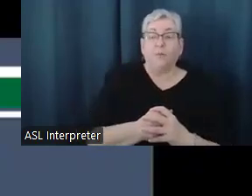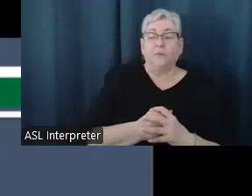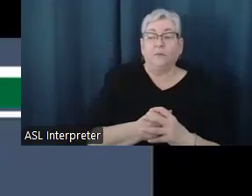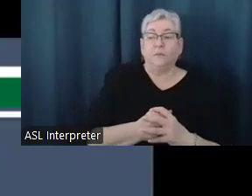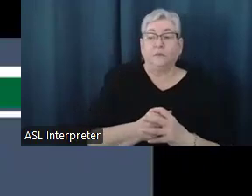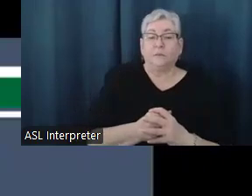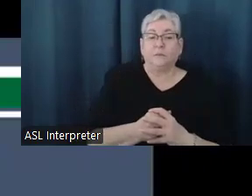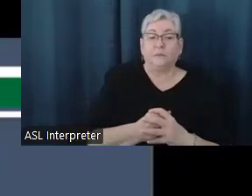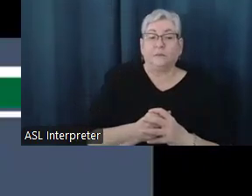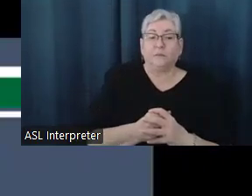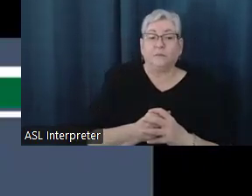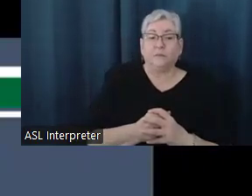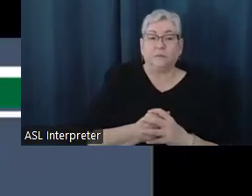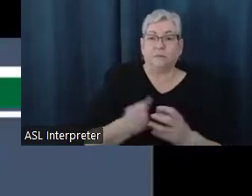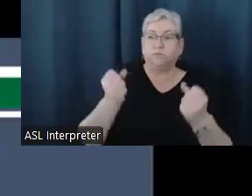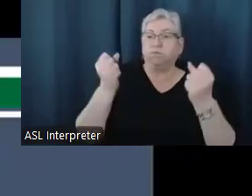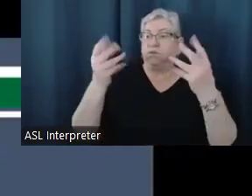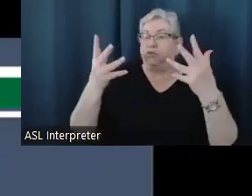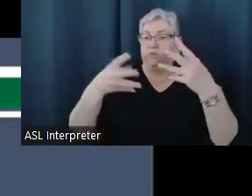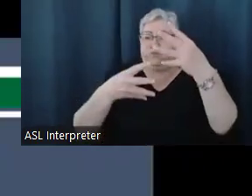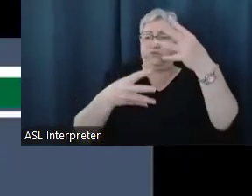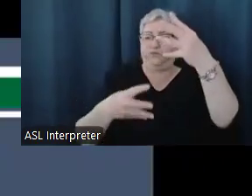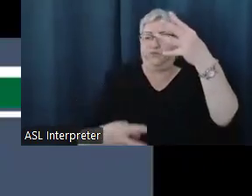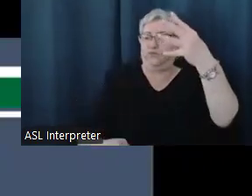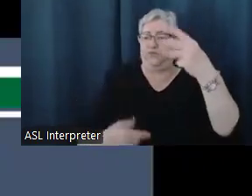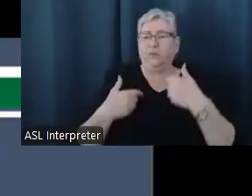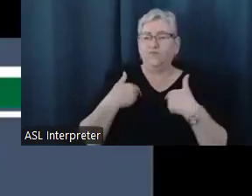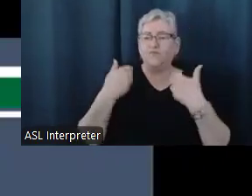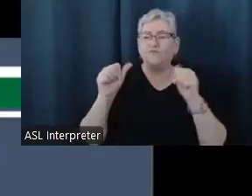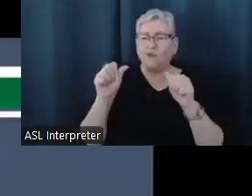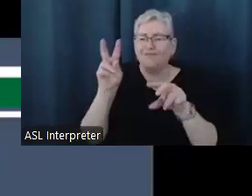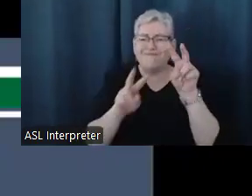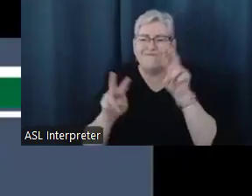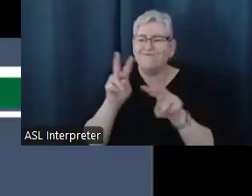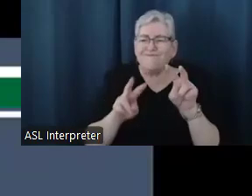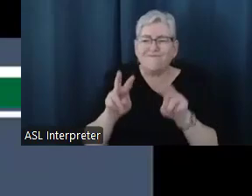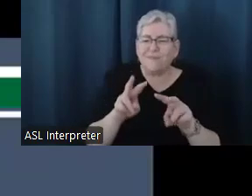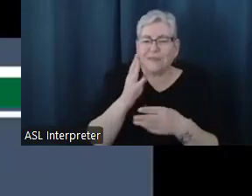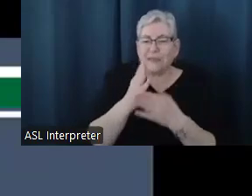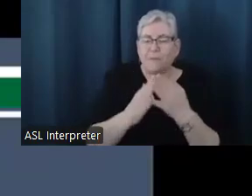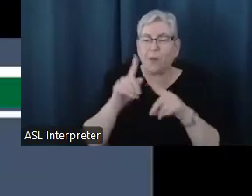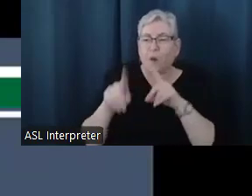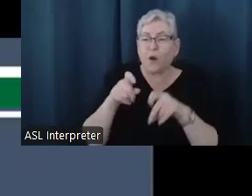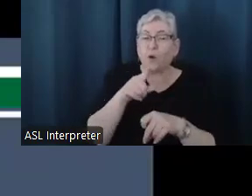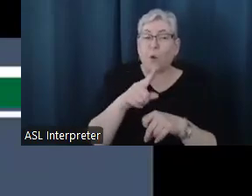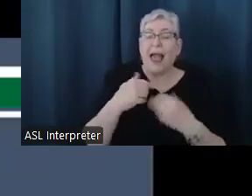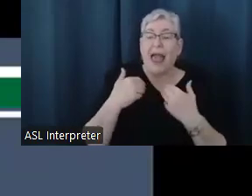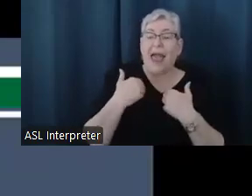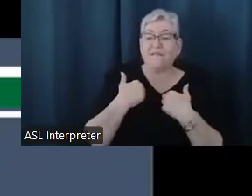it's so much going on there. So I'm going to try to look for some of the questions because you have